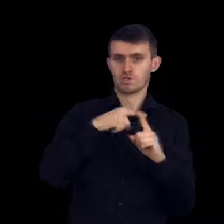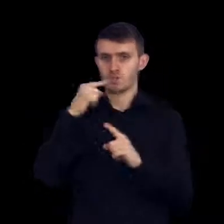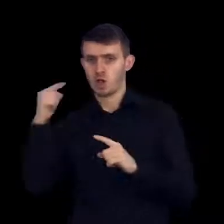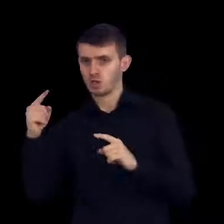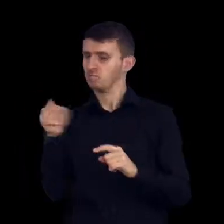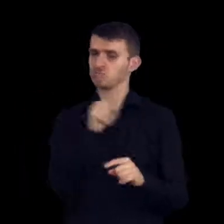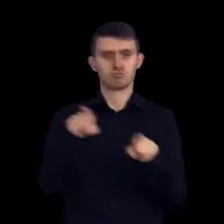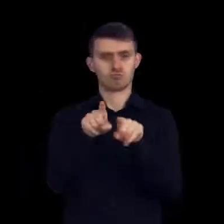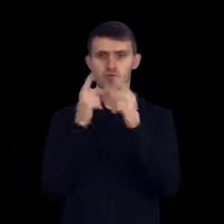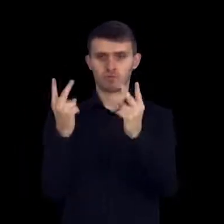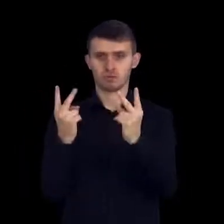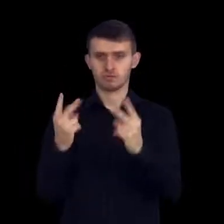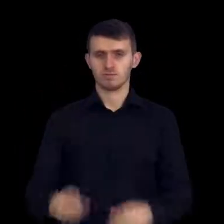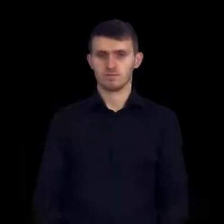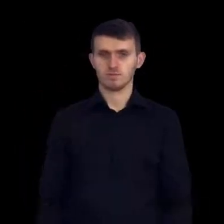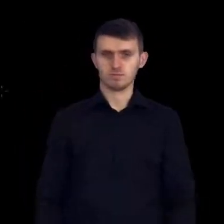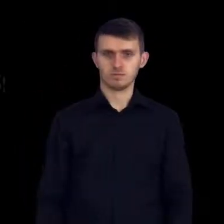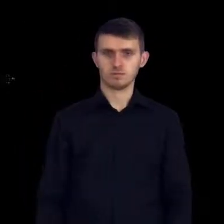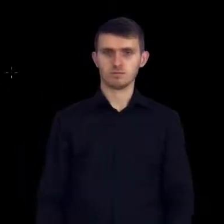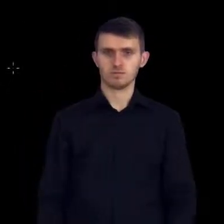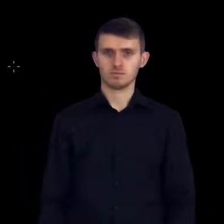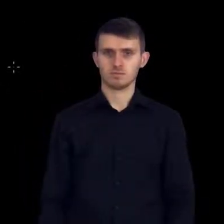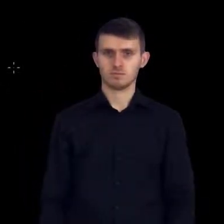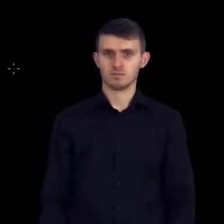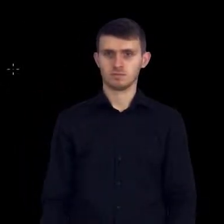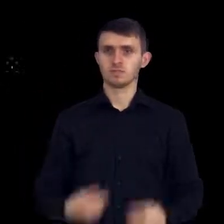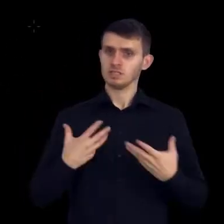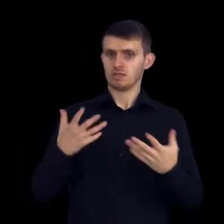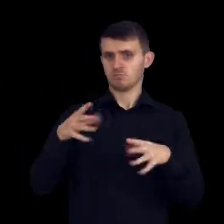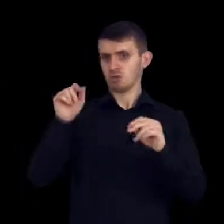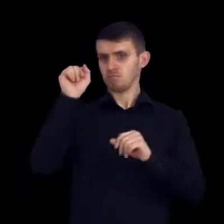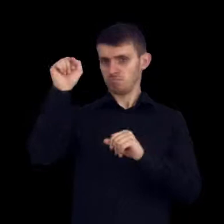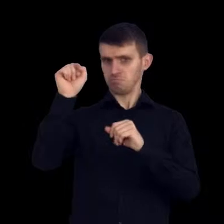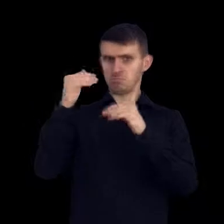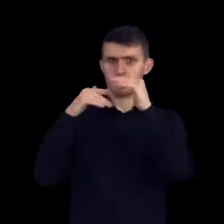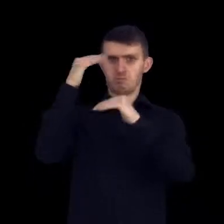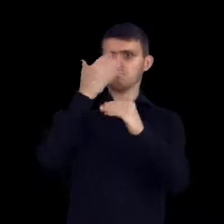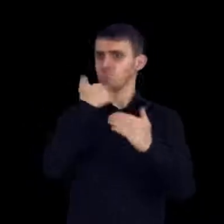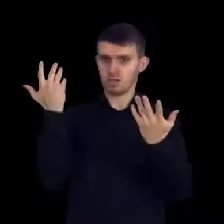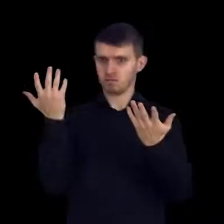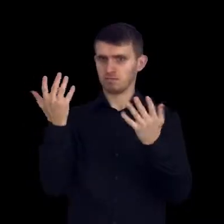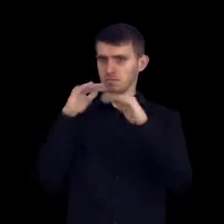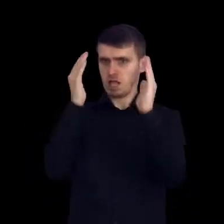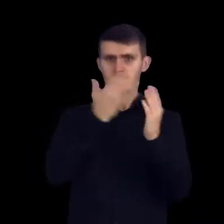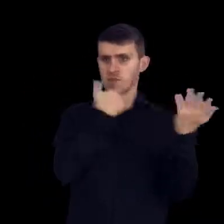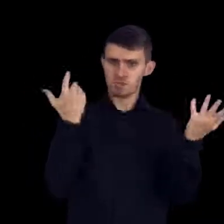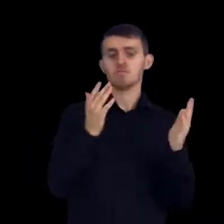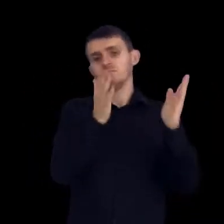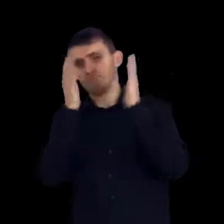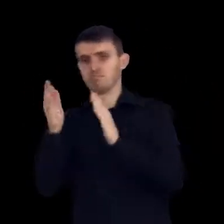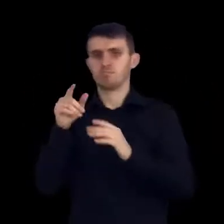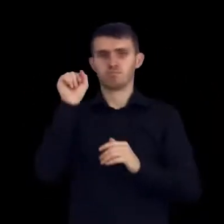priority. And then addition and subtraction get the same priority. So we want to do our exponents before we do anything else.